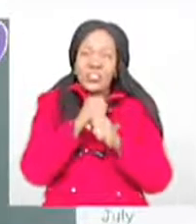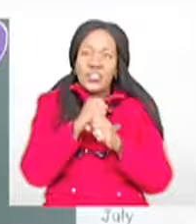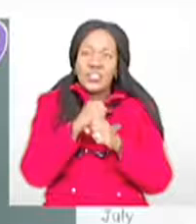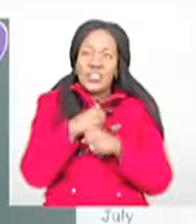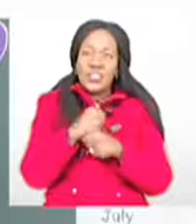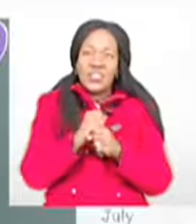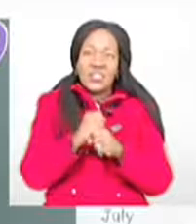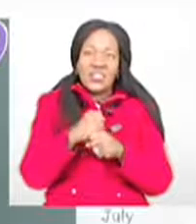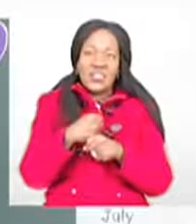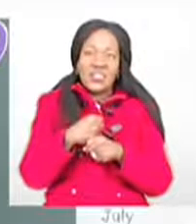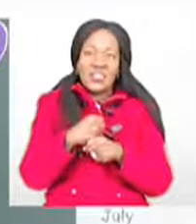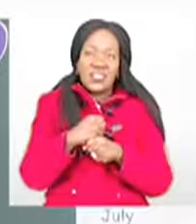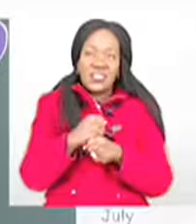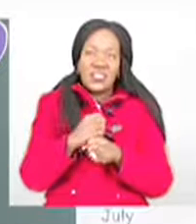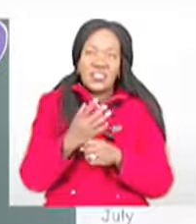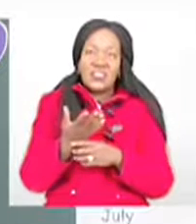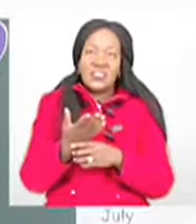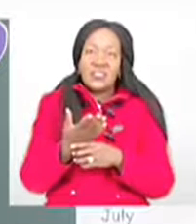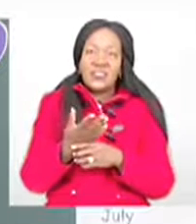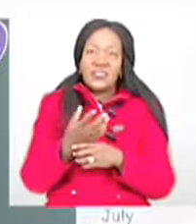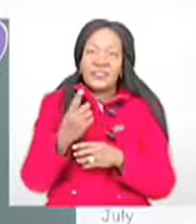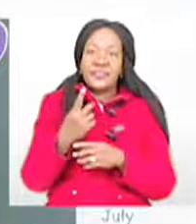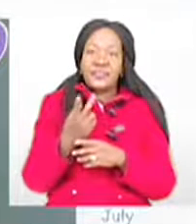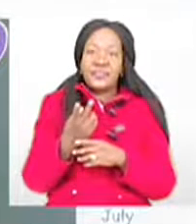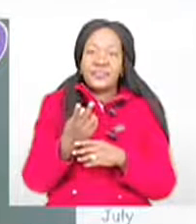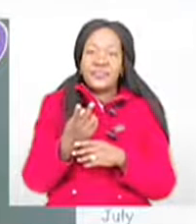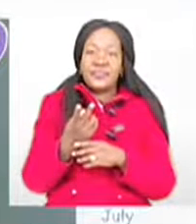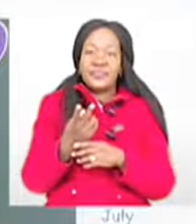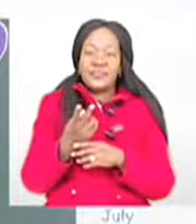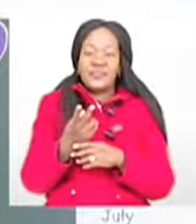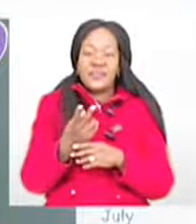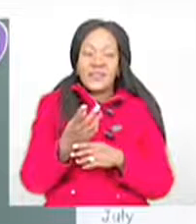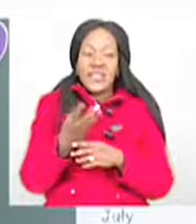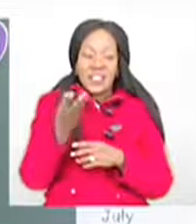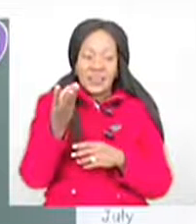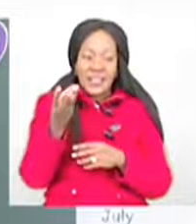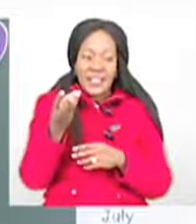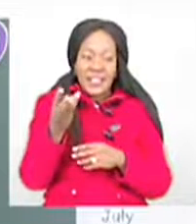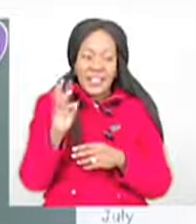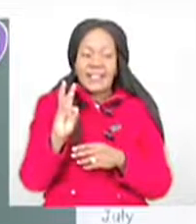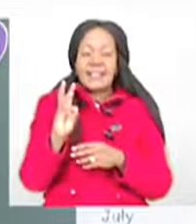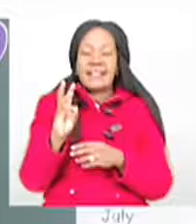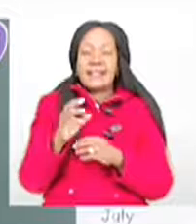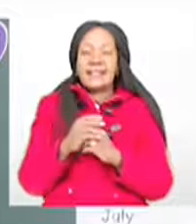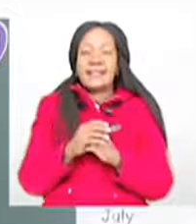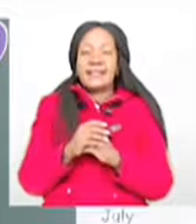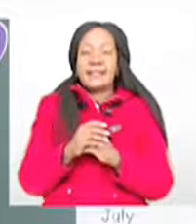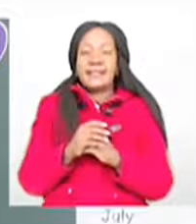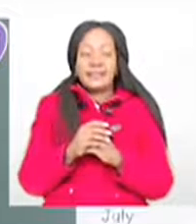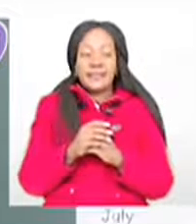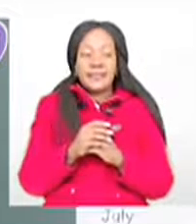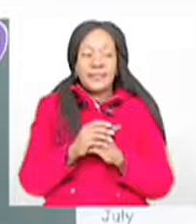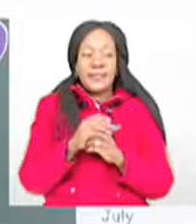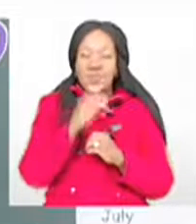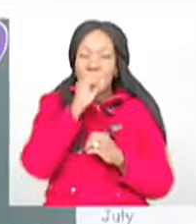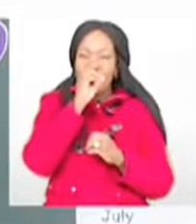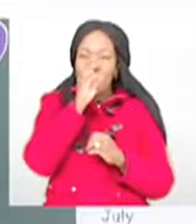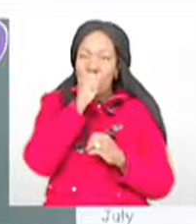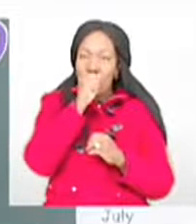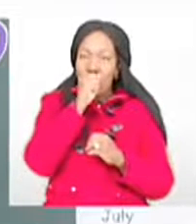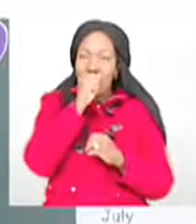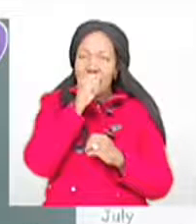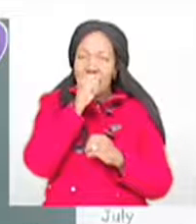look on our board. There is number 6. Orange and the